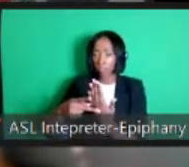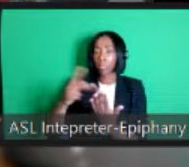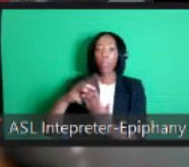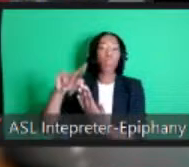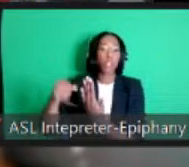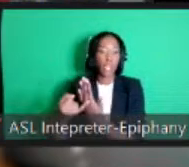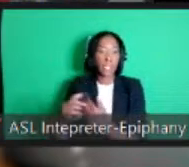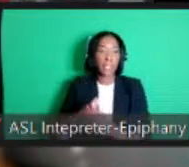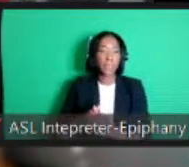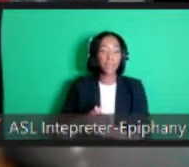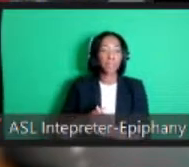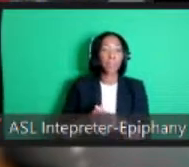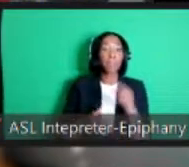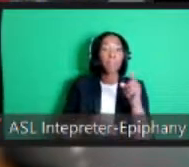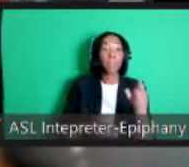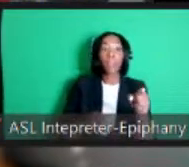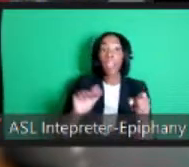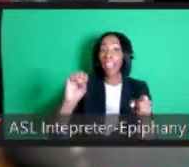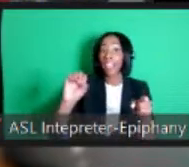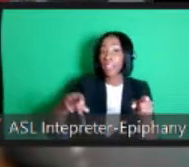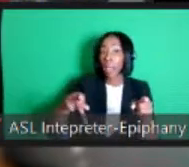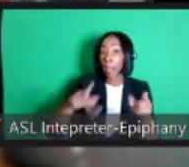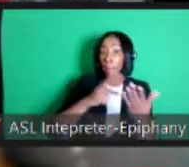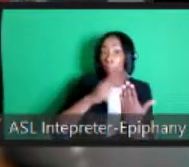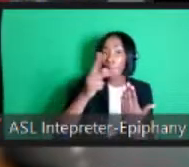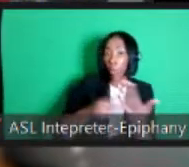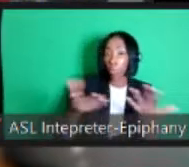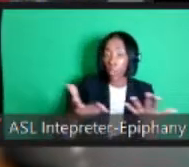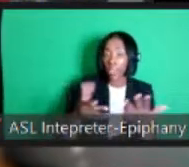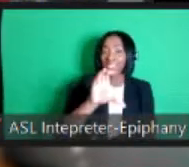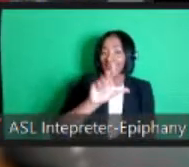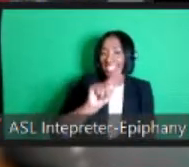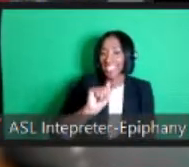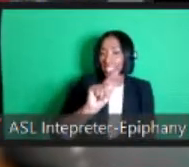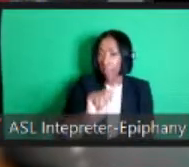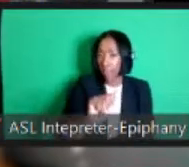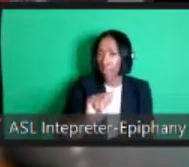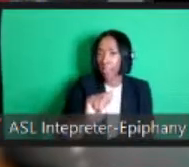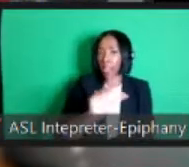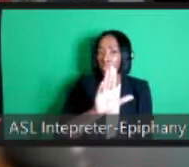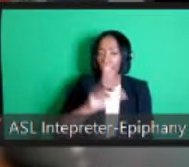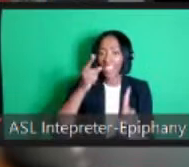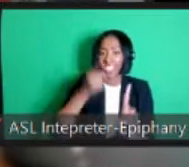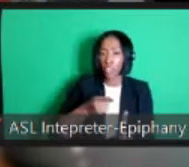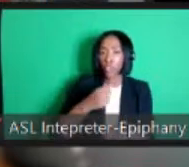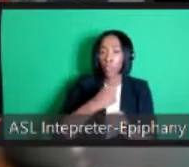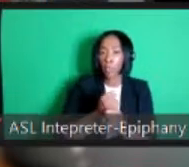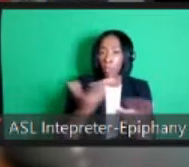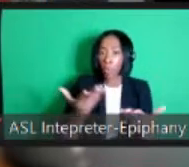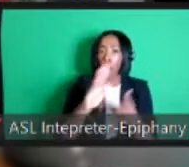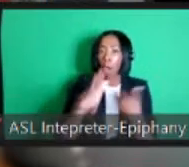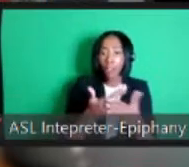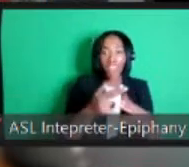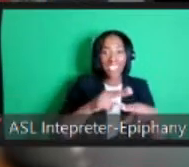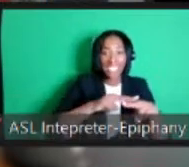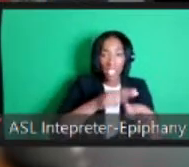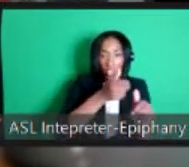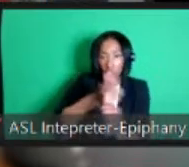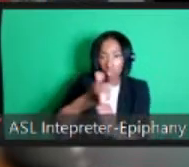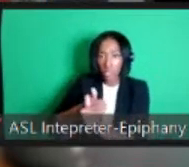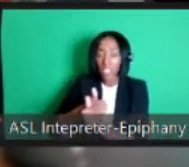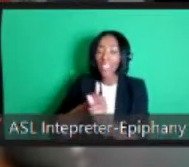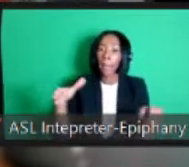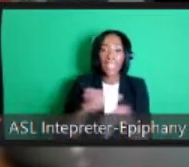So the ASAP program is CTA's initiative to make all stations completely accessible within the next 20